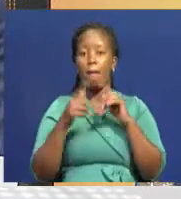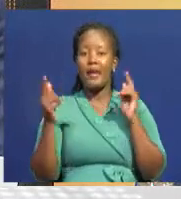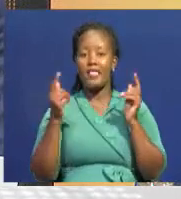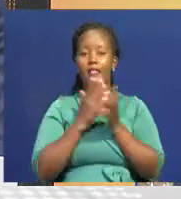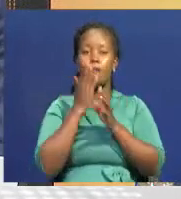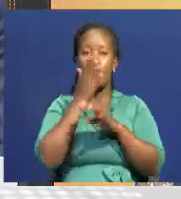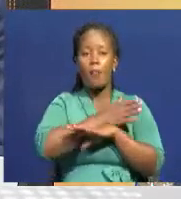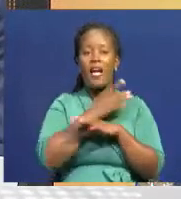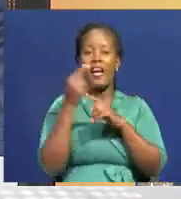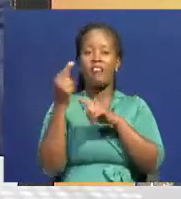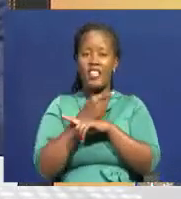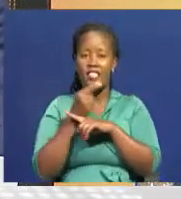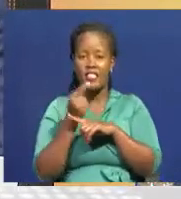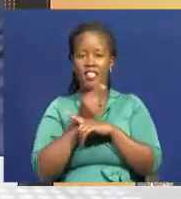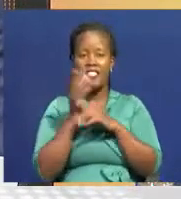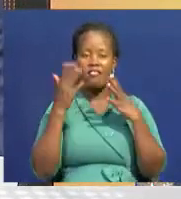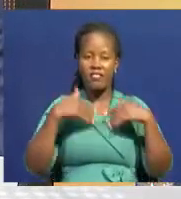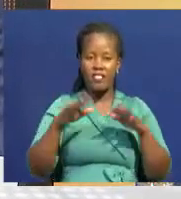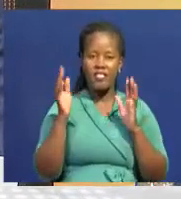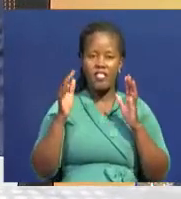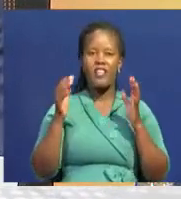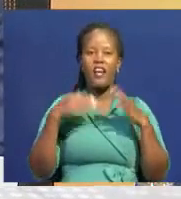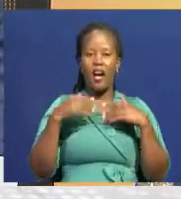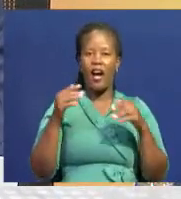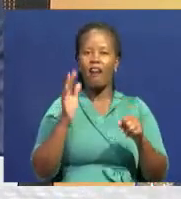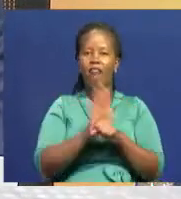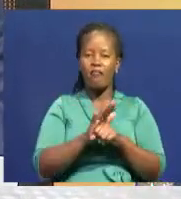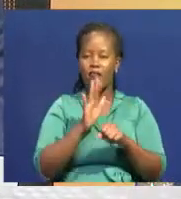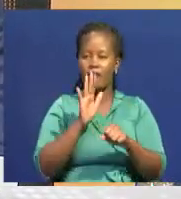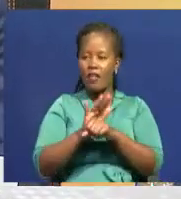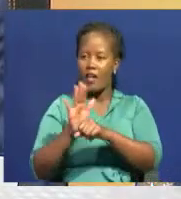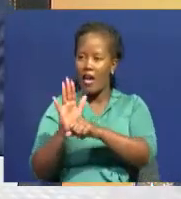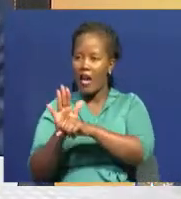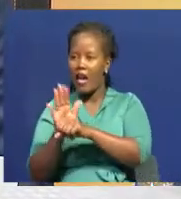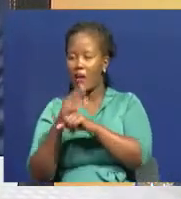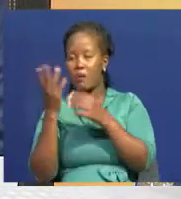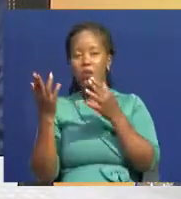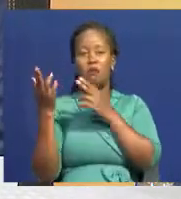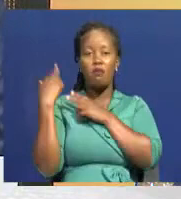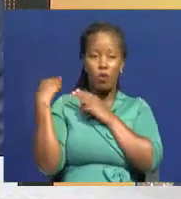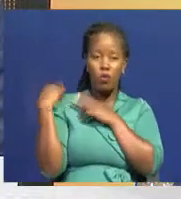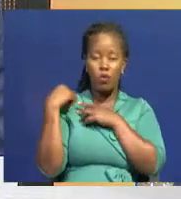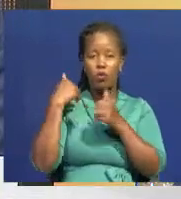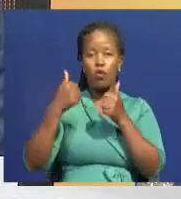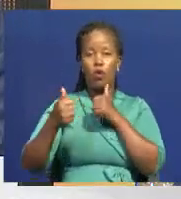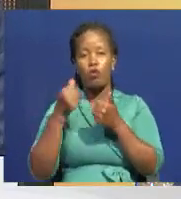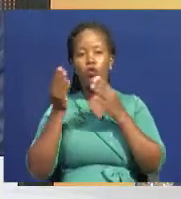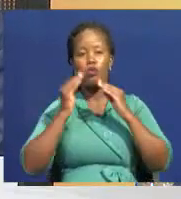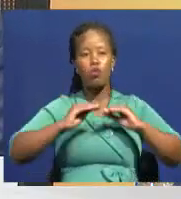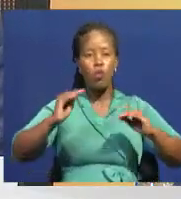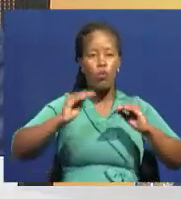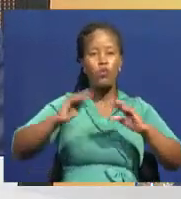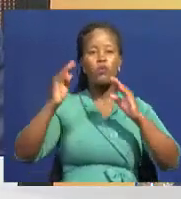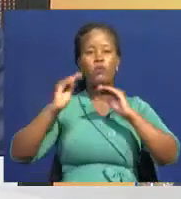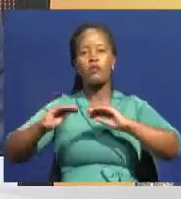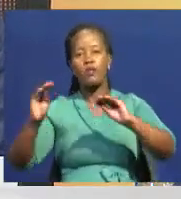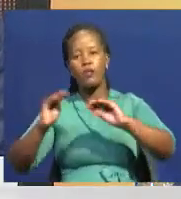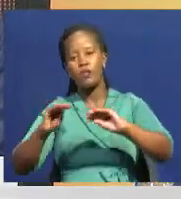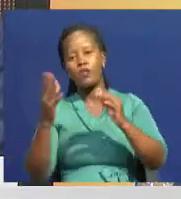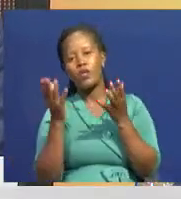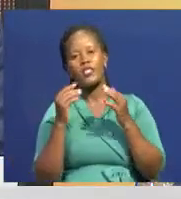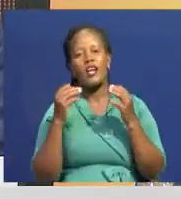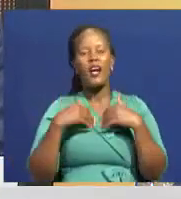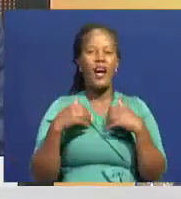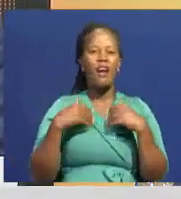course, there are certain fiduciary roles or duties that you will be taught. We talk of the obedience and the loyalty and